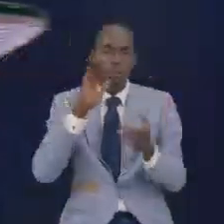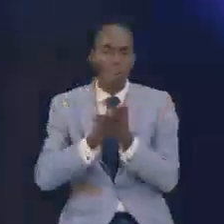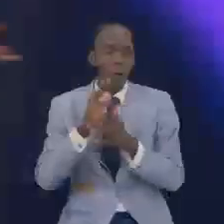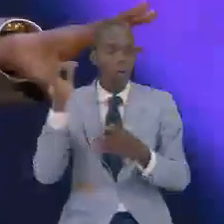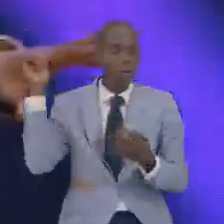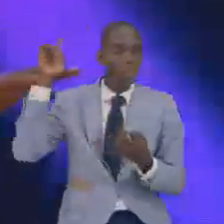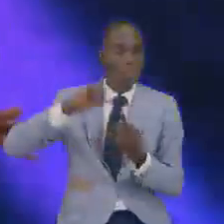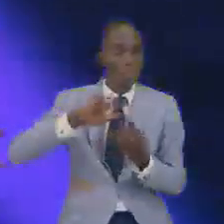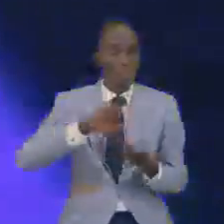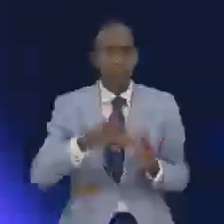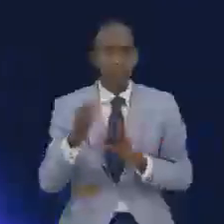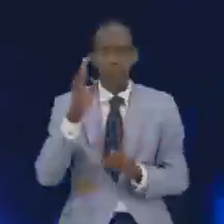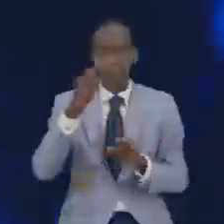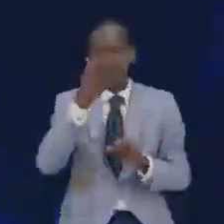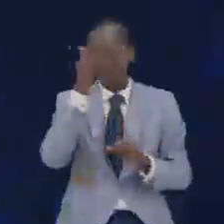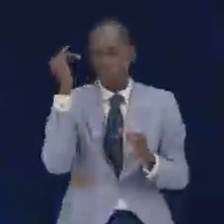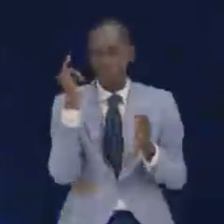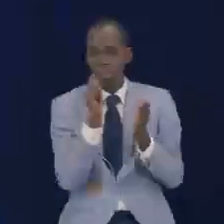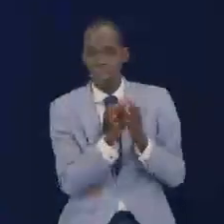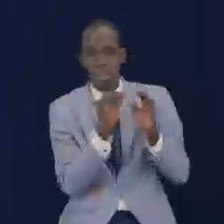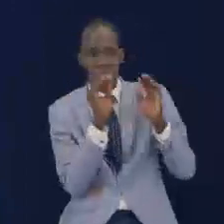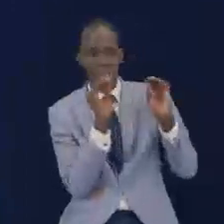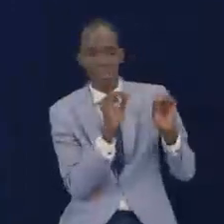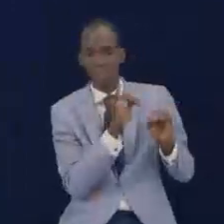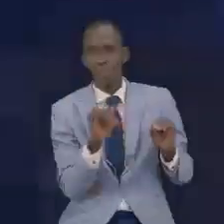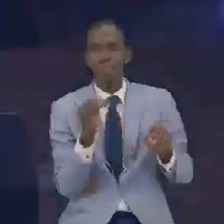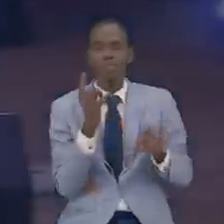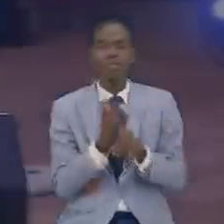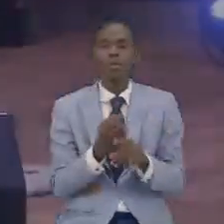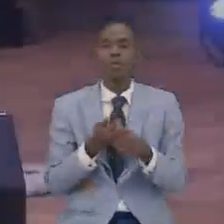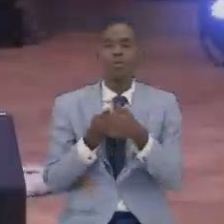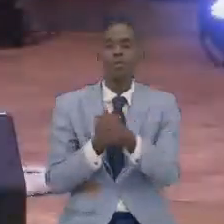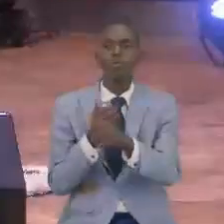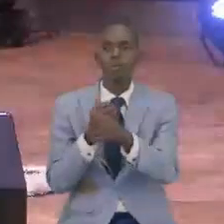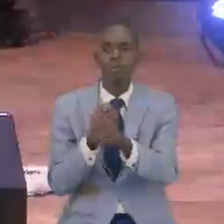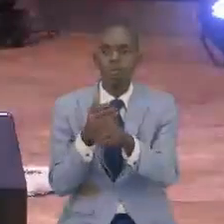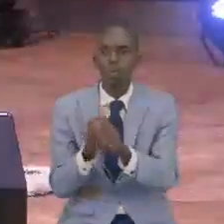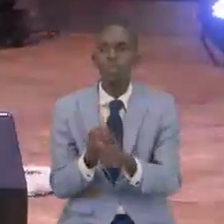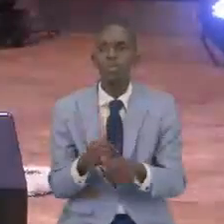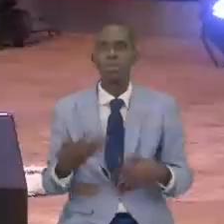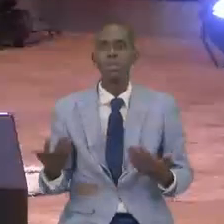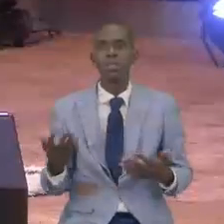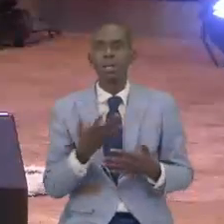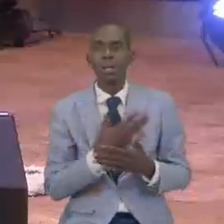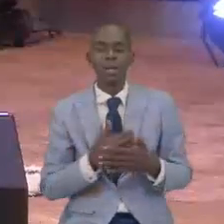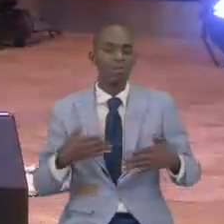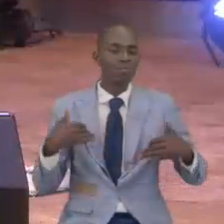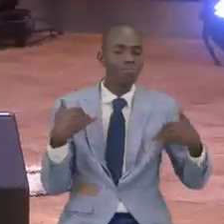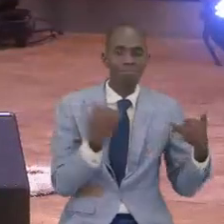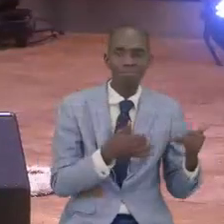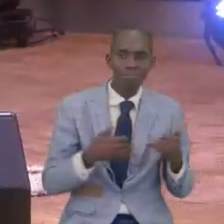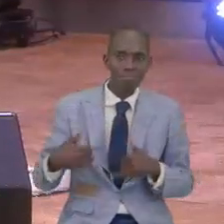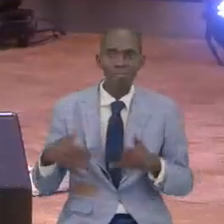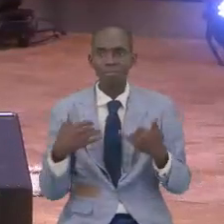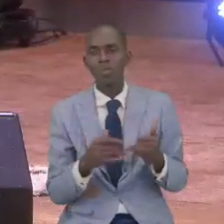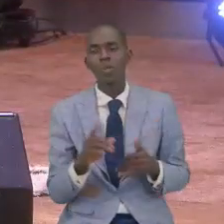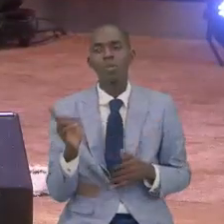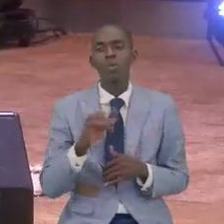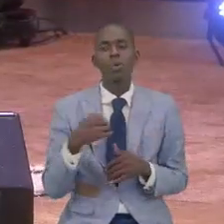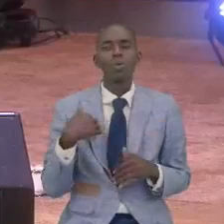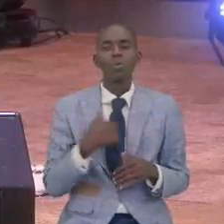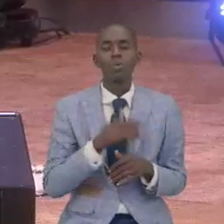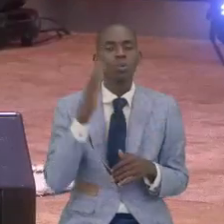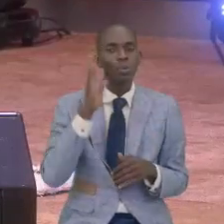we forget that doctrine and we're just, you know, going about now and, you know, merry making and all that, where are we going to